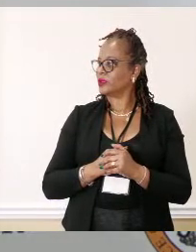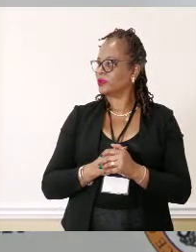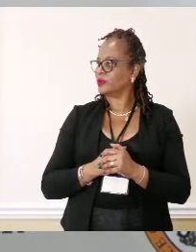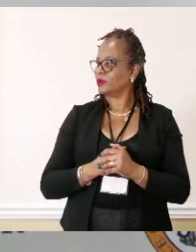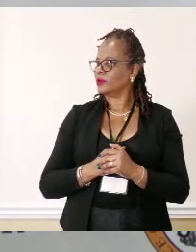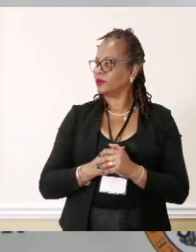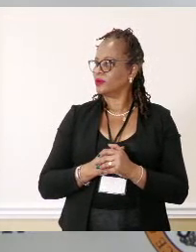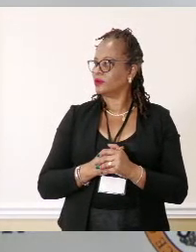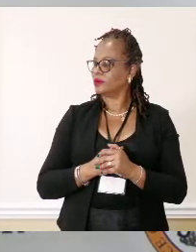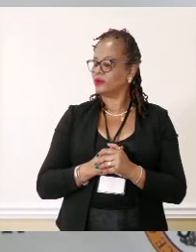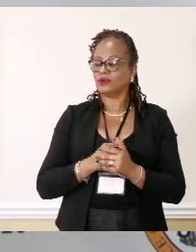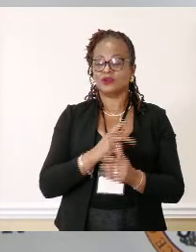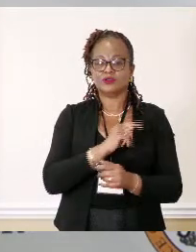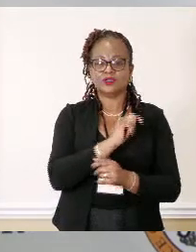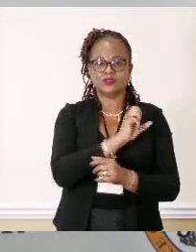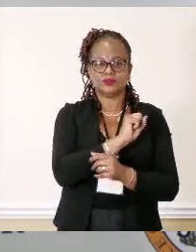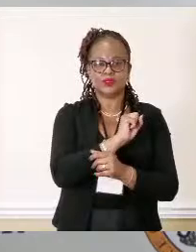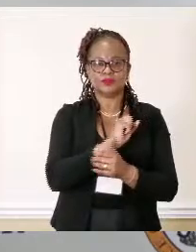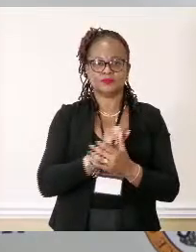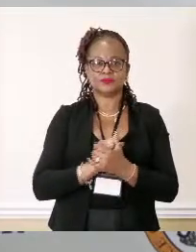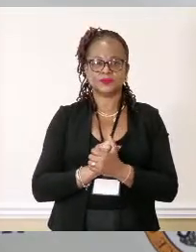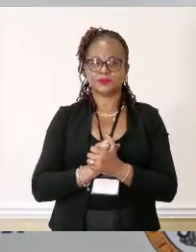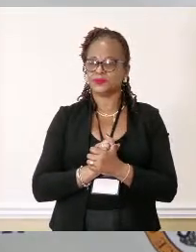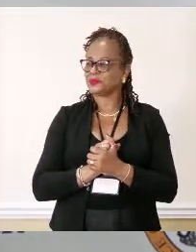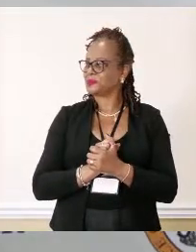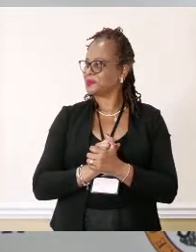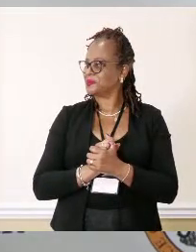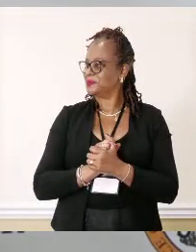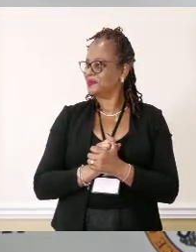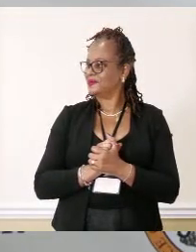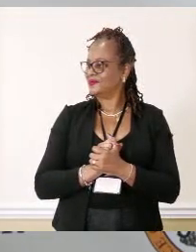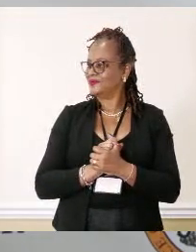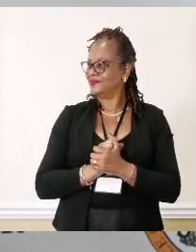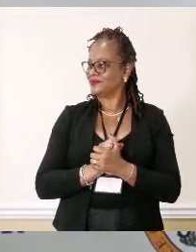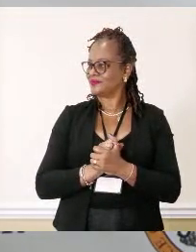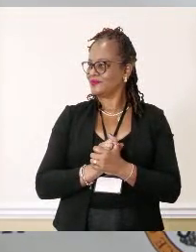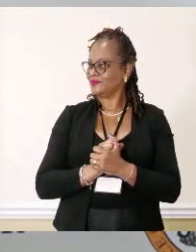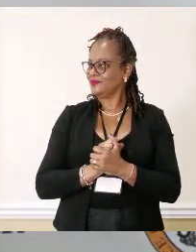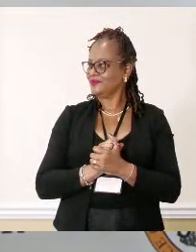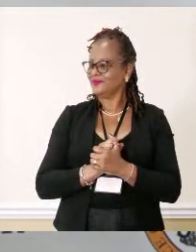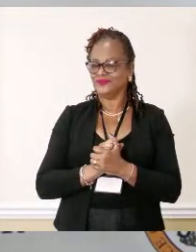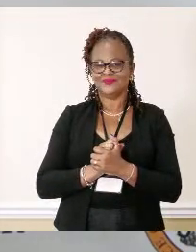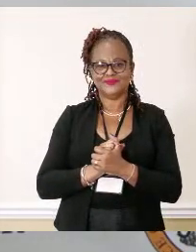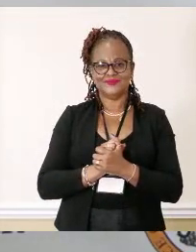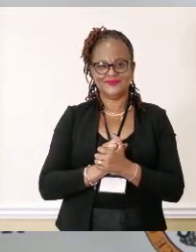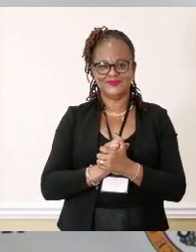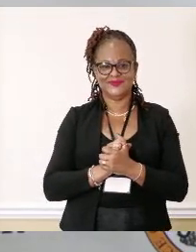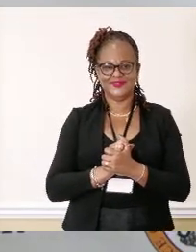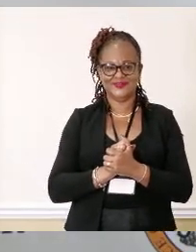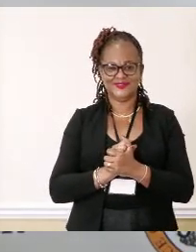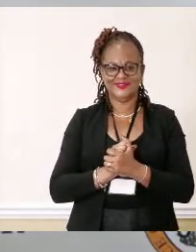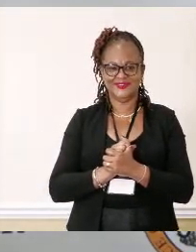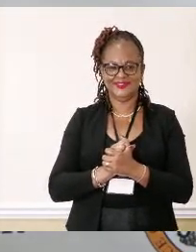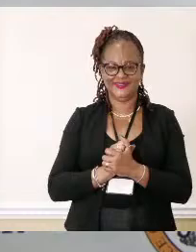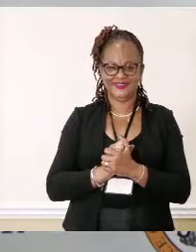Oh, Tyler Simonet, please. They have me going reverse order. Okay, yes.